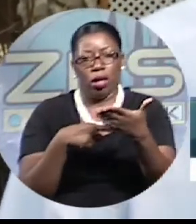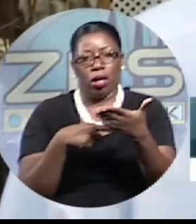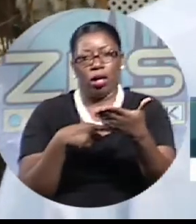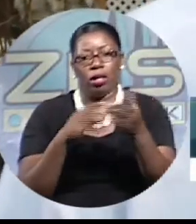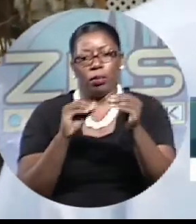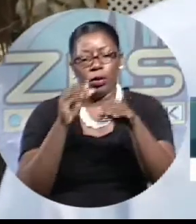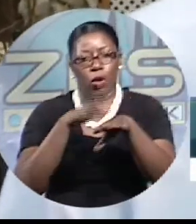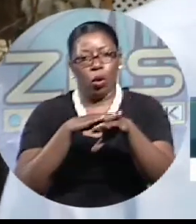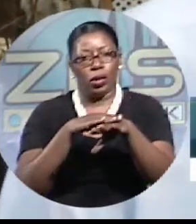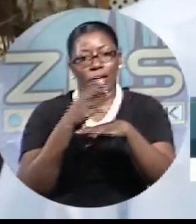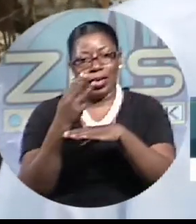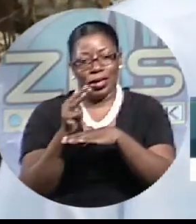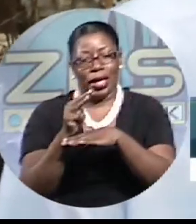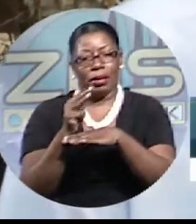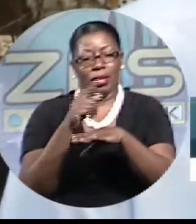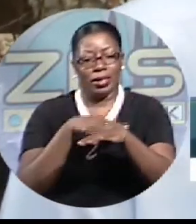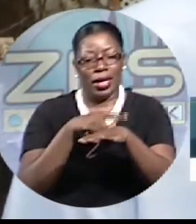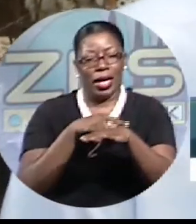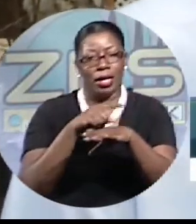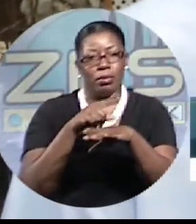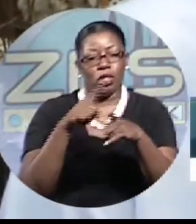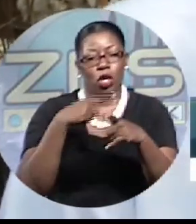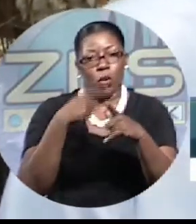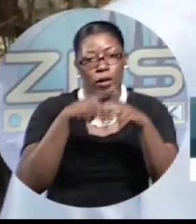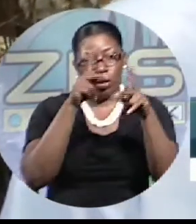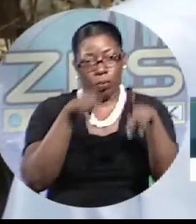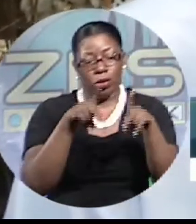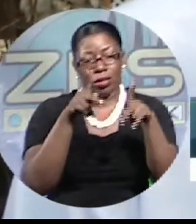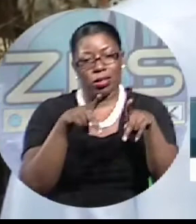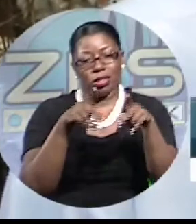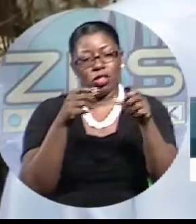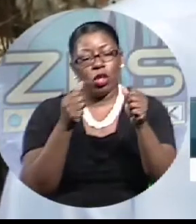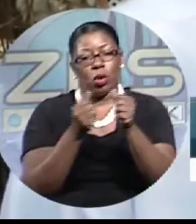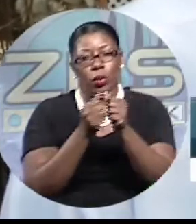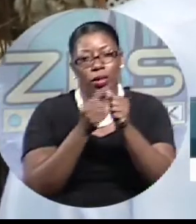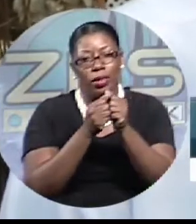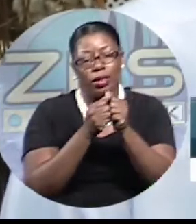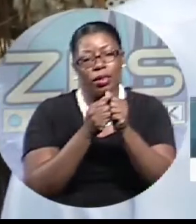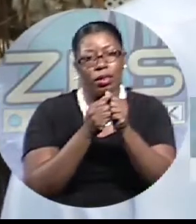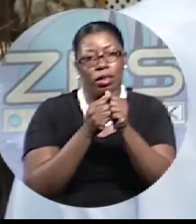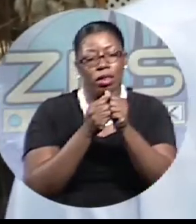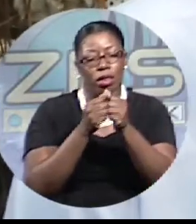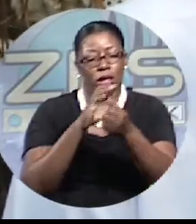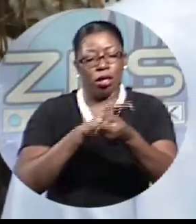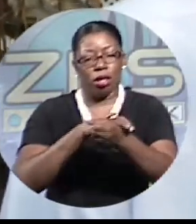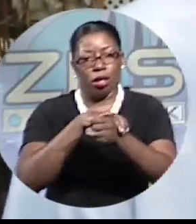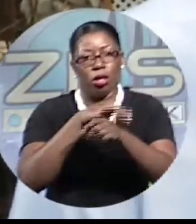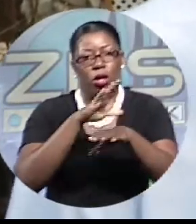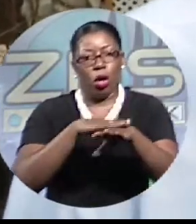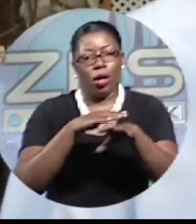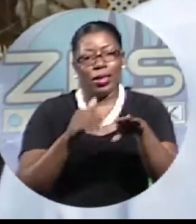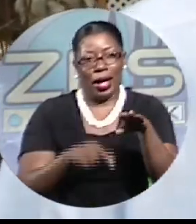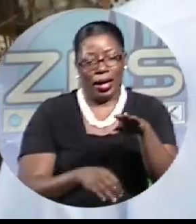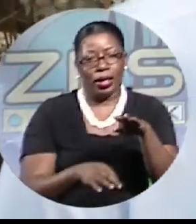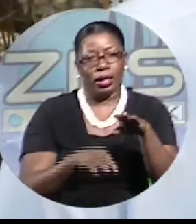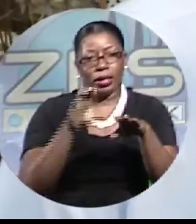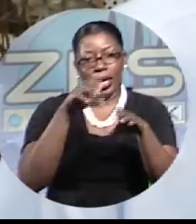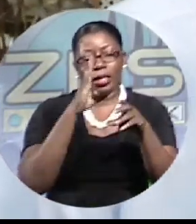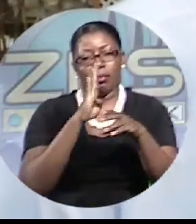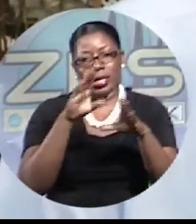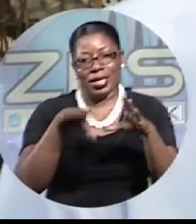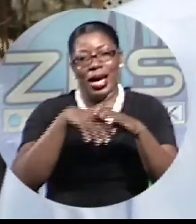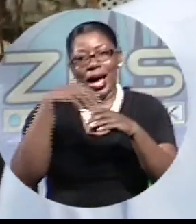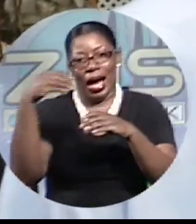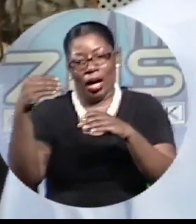that they can be out, as to the area of the island that they can